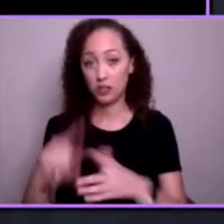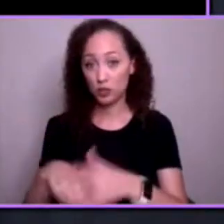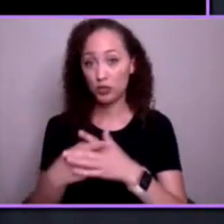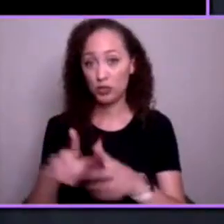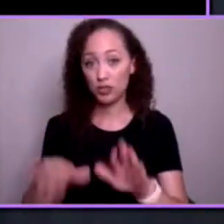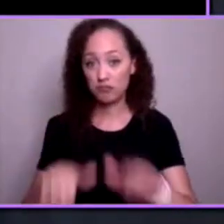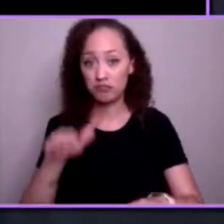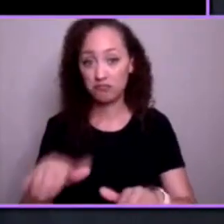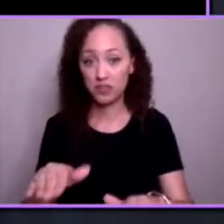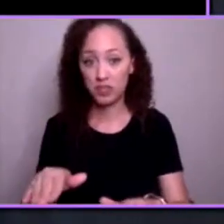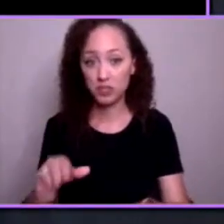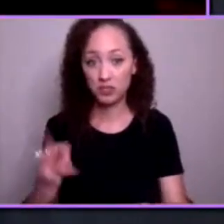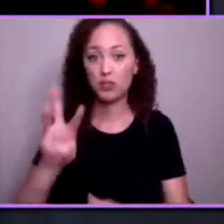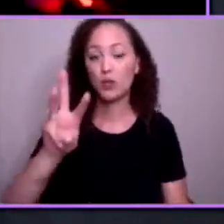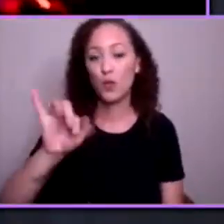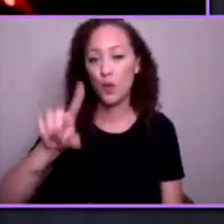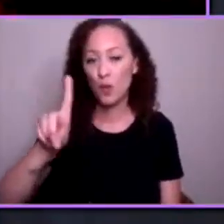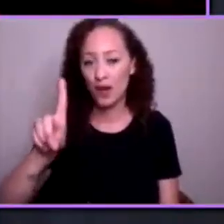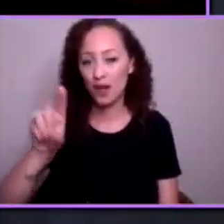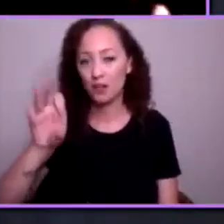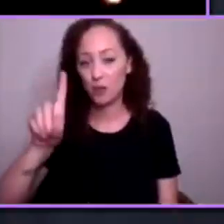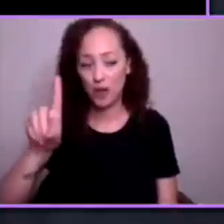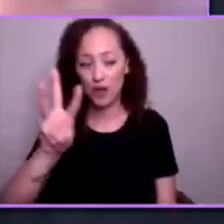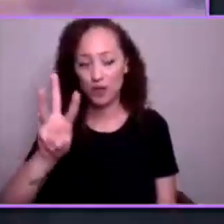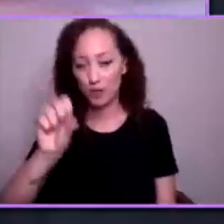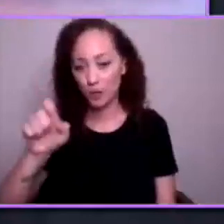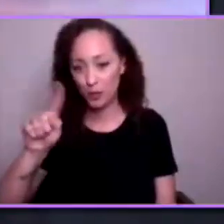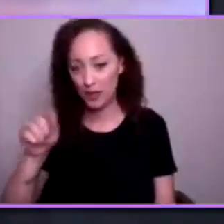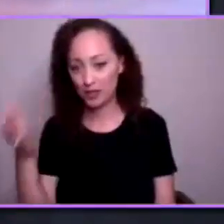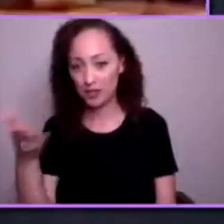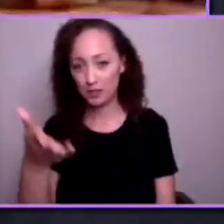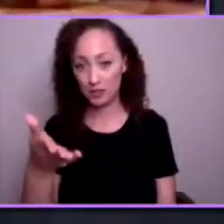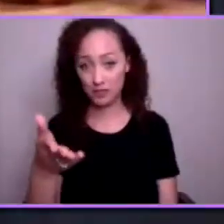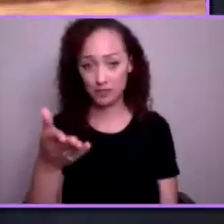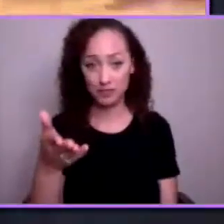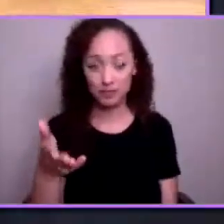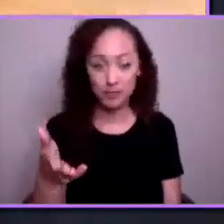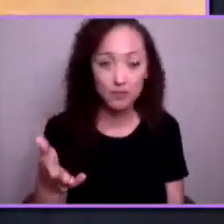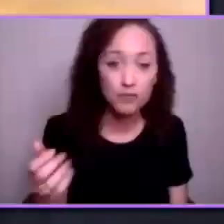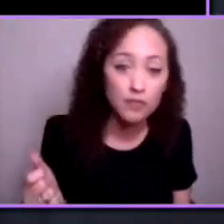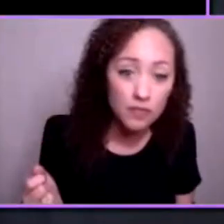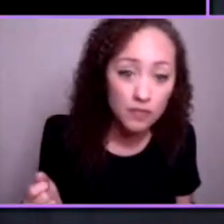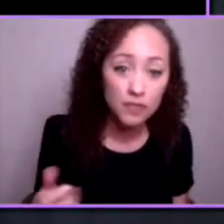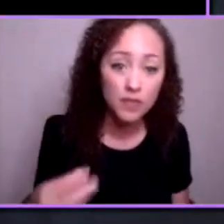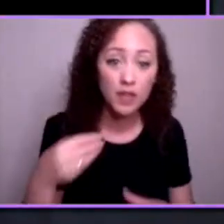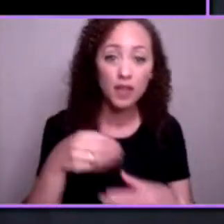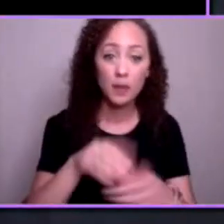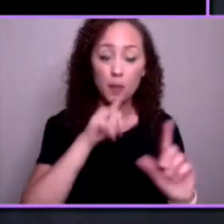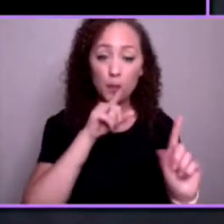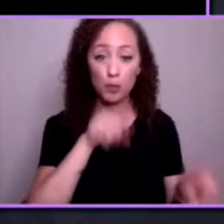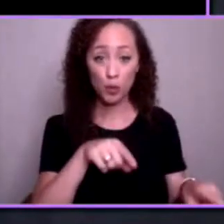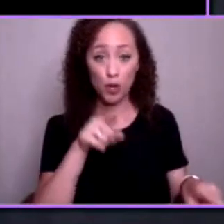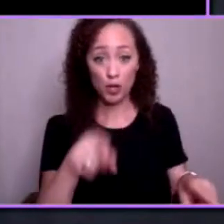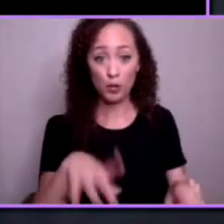This year, the Wawa Westie event directors committed to publishing a State of DEI report. In the report, you will find Wawa